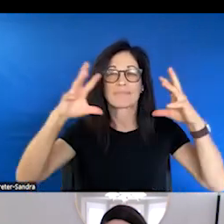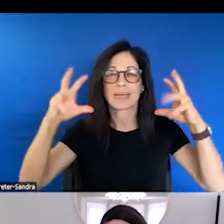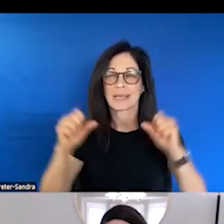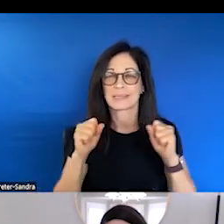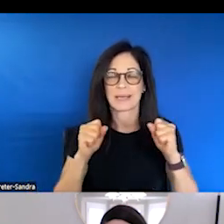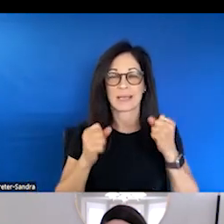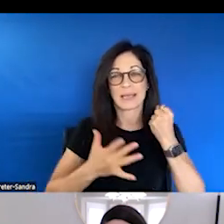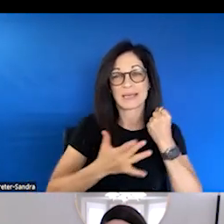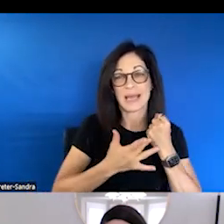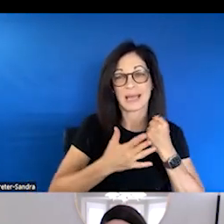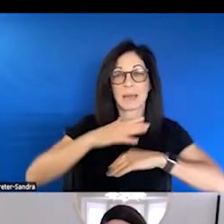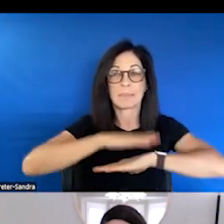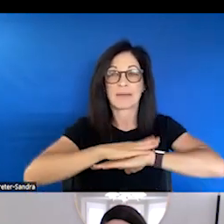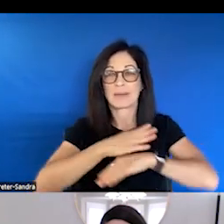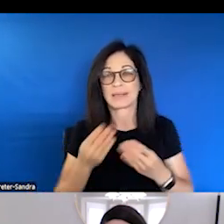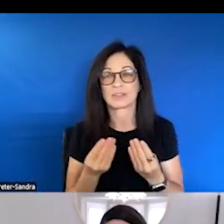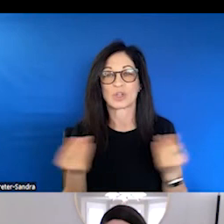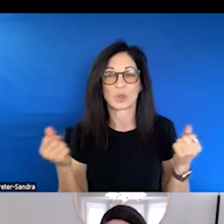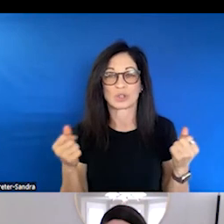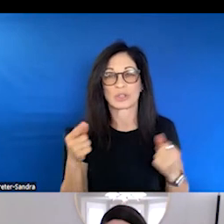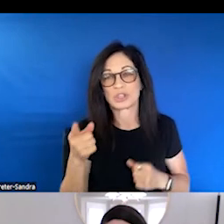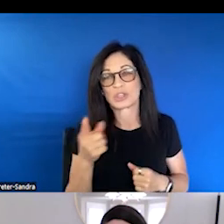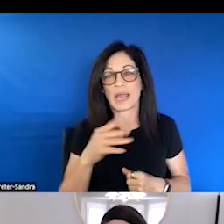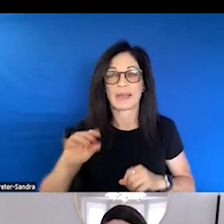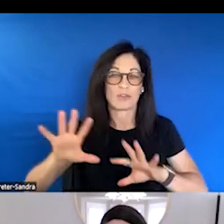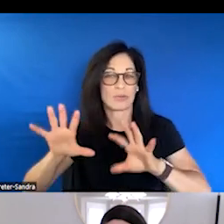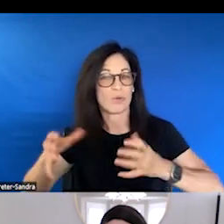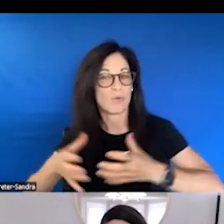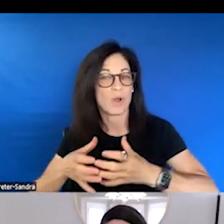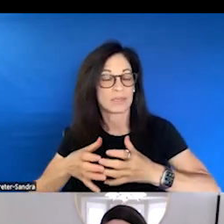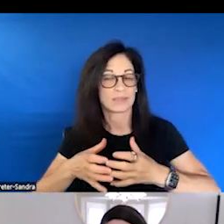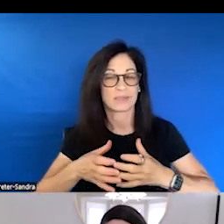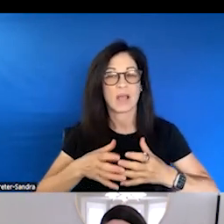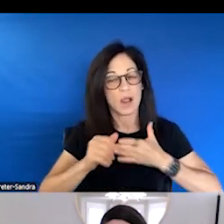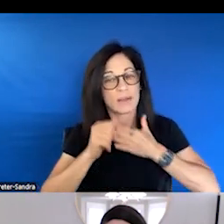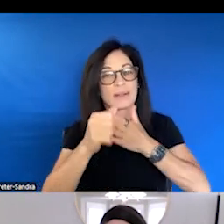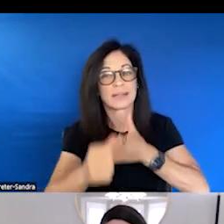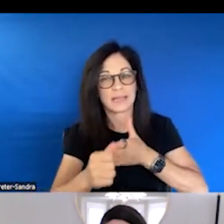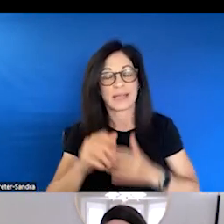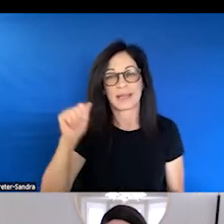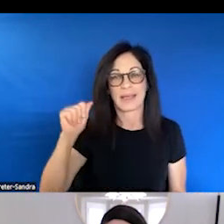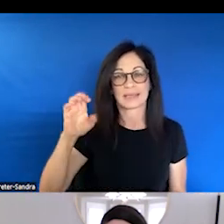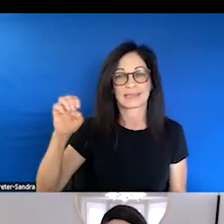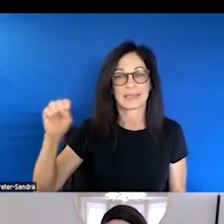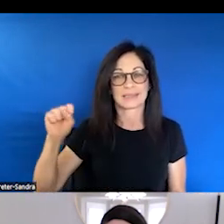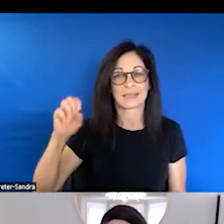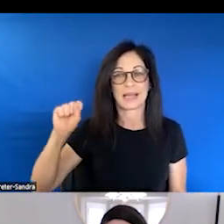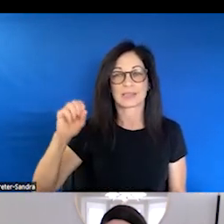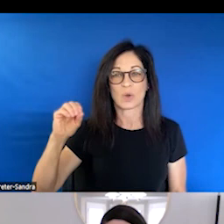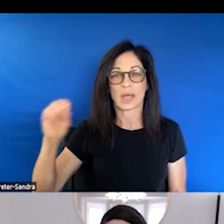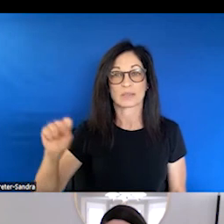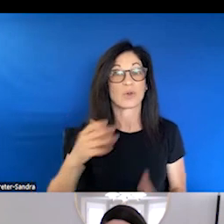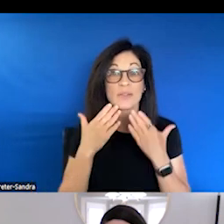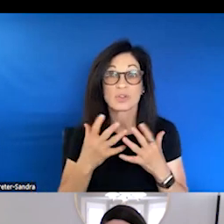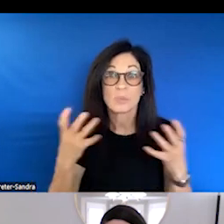tech platform and solution that she and the organization are leading at accesSOS. So thank you guys so much.